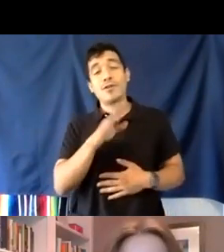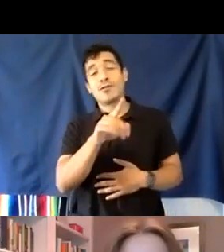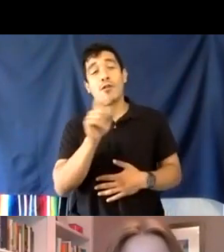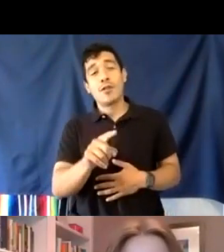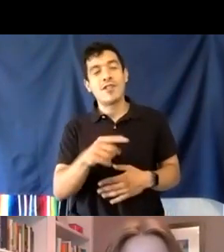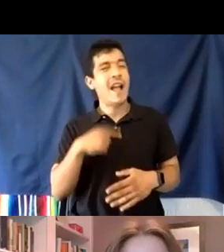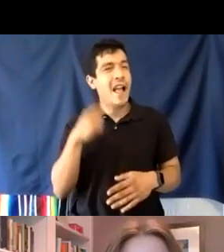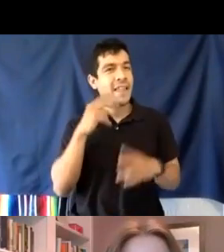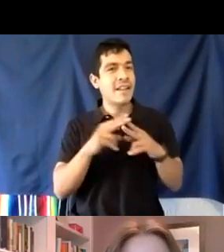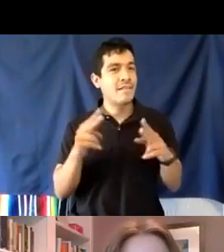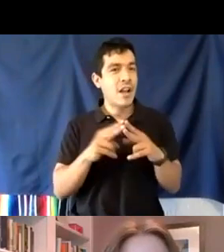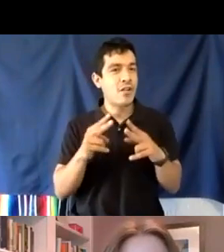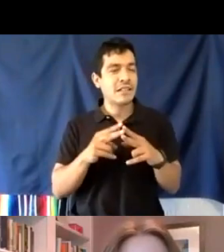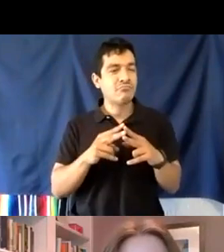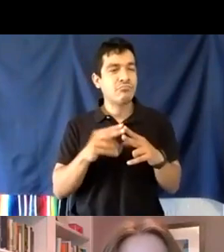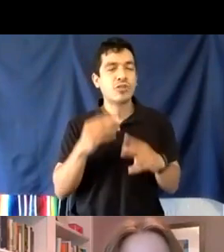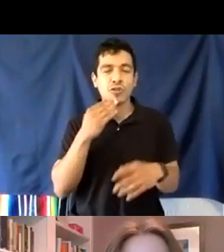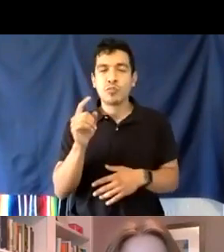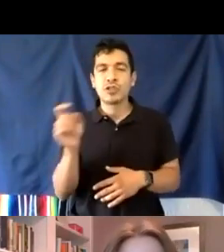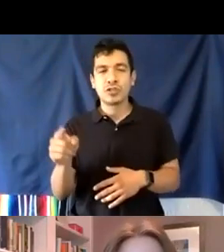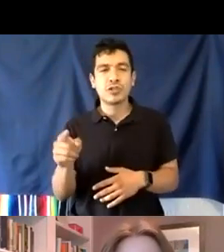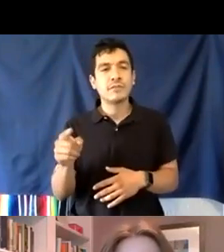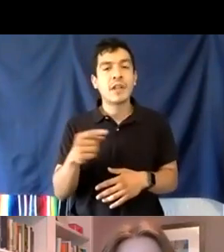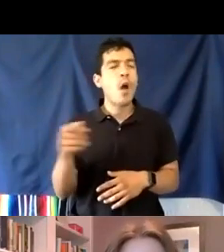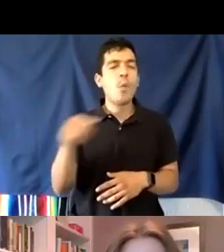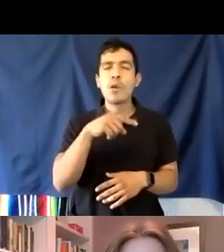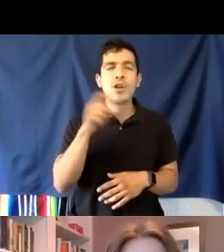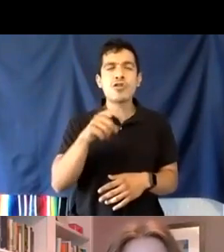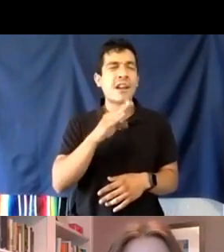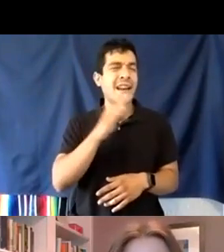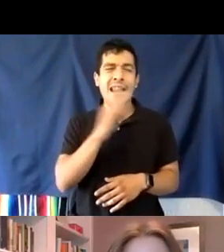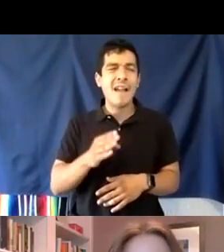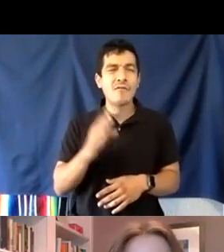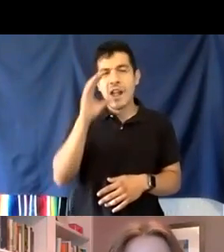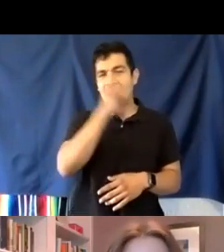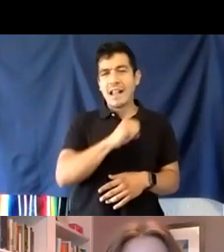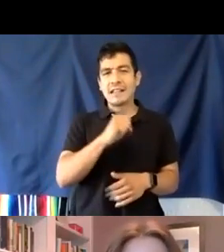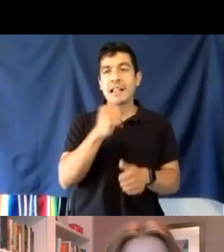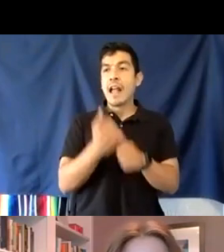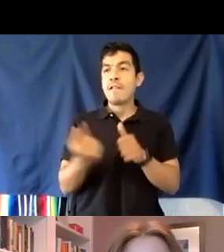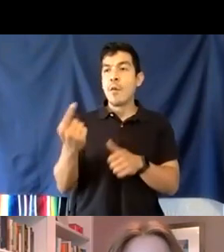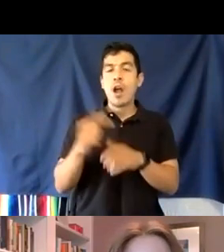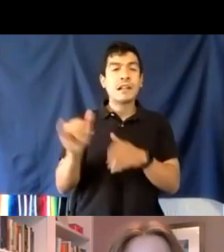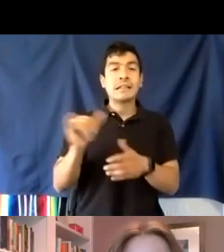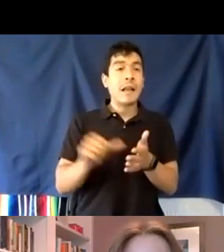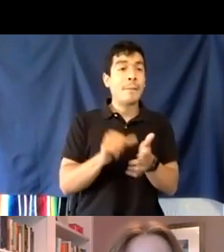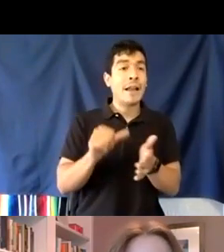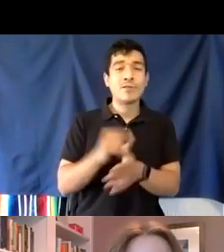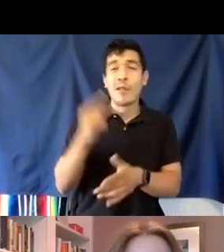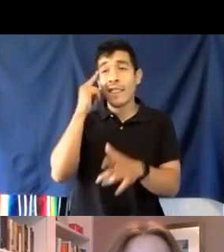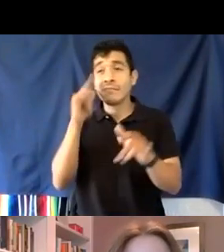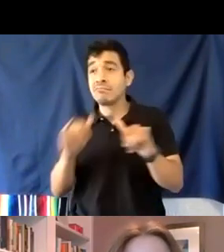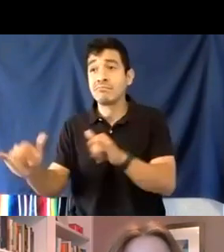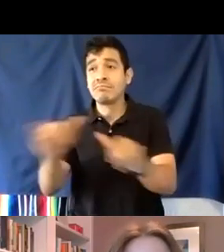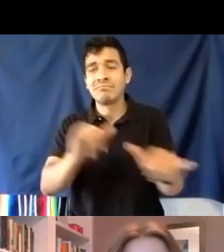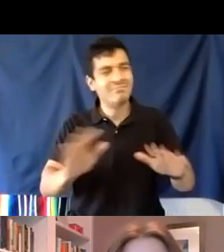really substantive one. We should sort of never assume that everyone's on the same page with any one of us about how we think about this. So I